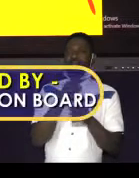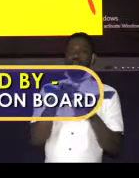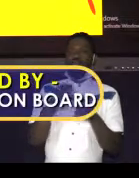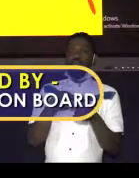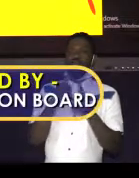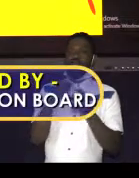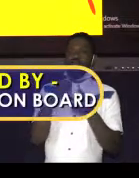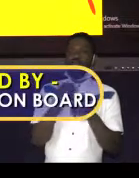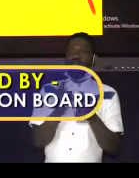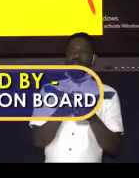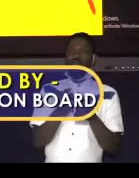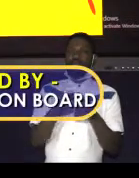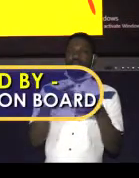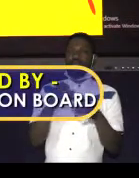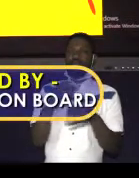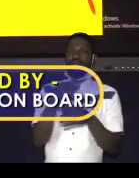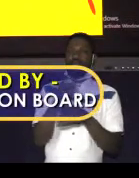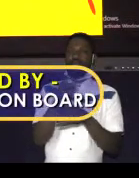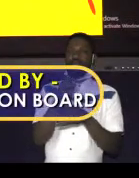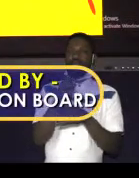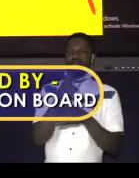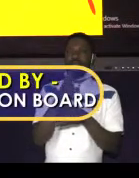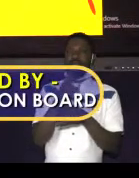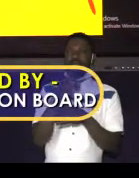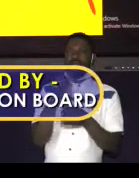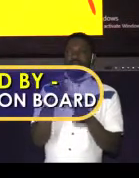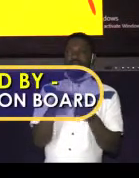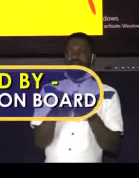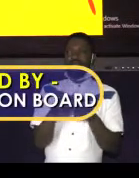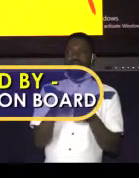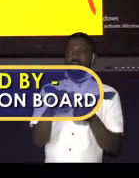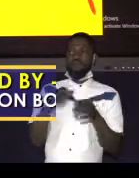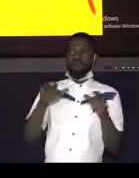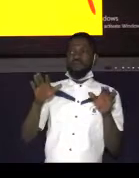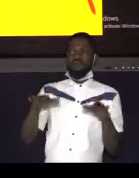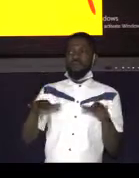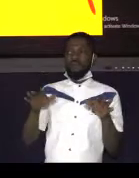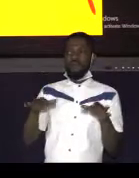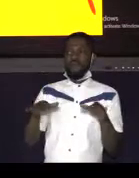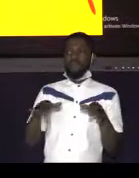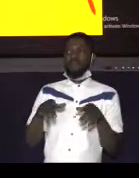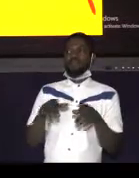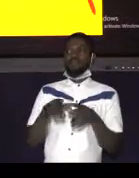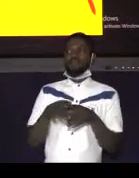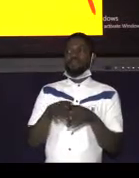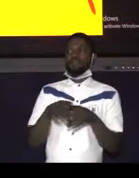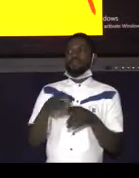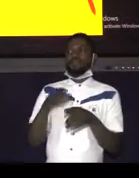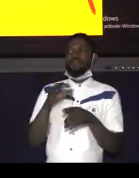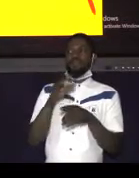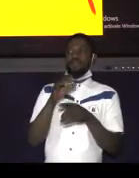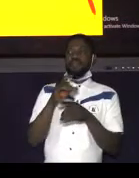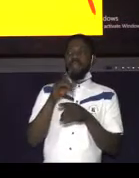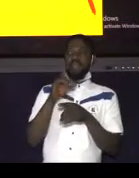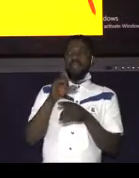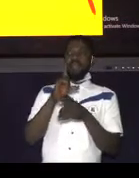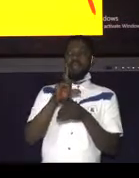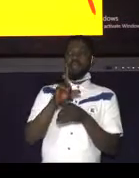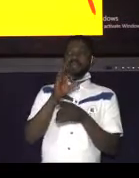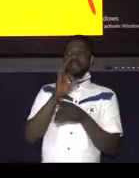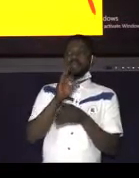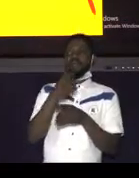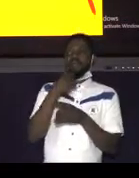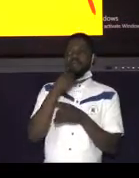about first class level, remember the song Fly Like. We mentioned fly first. That means letter F